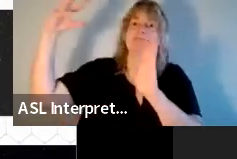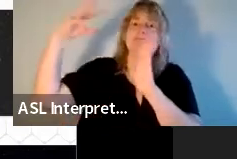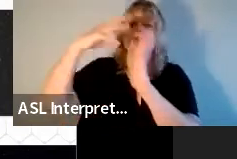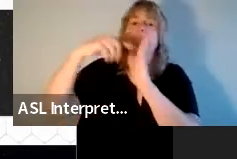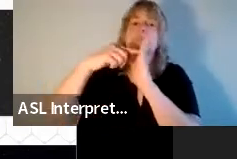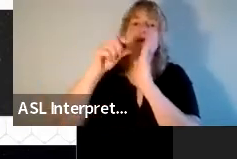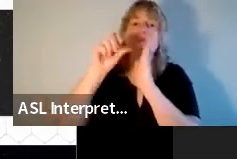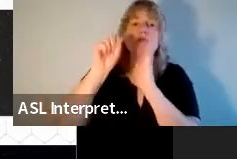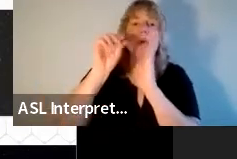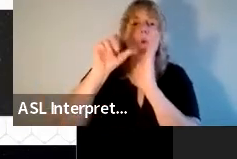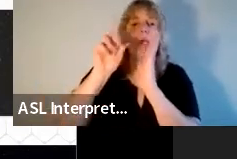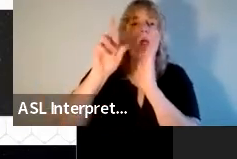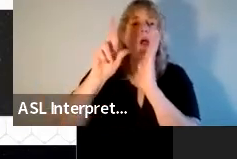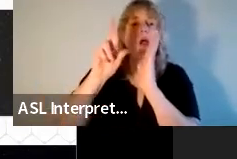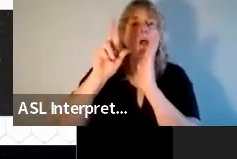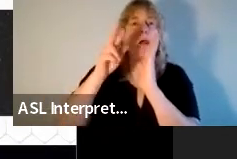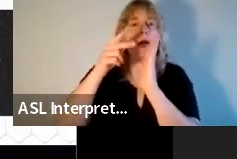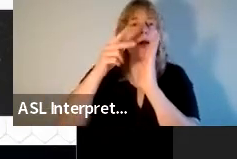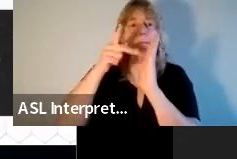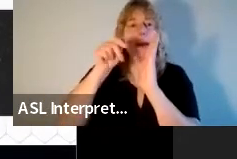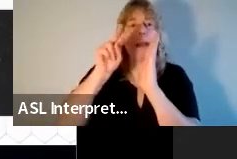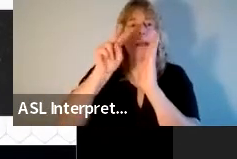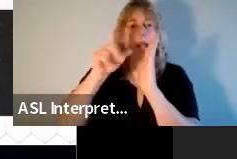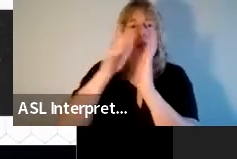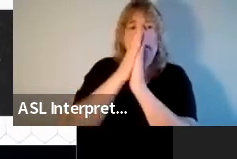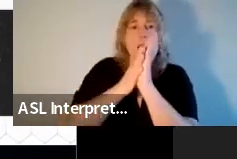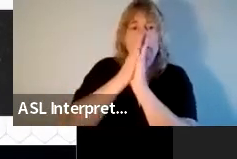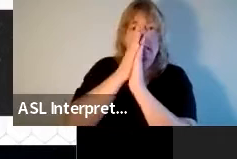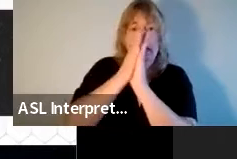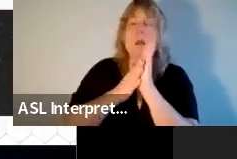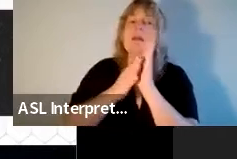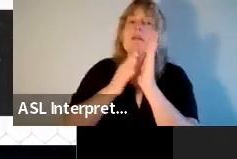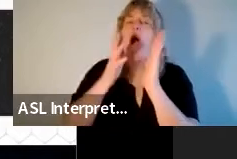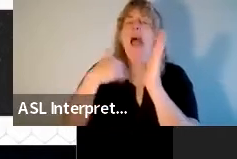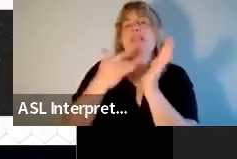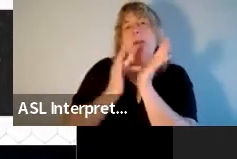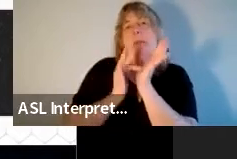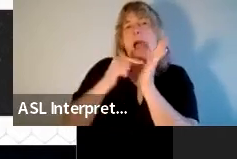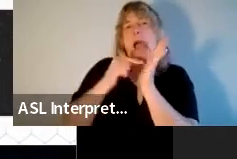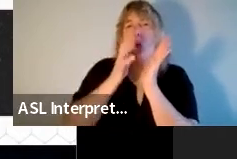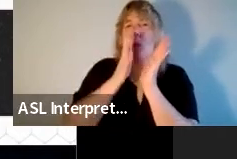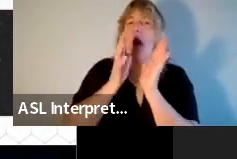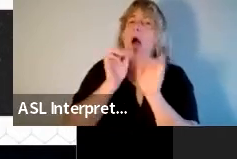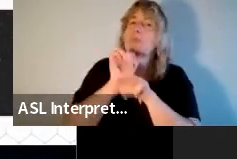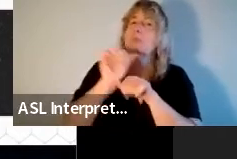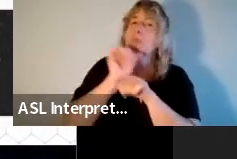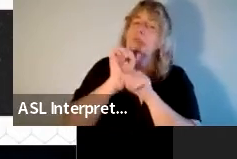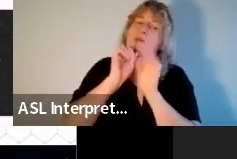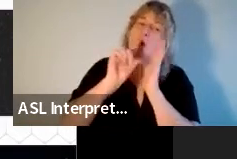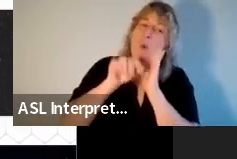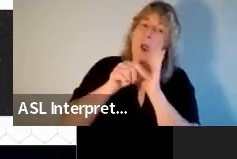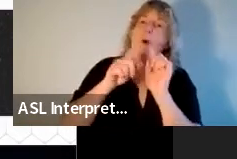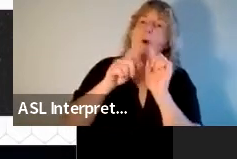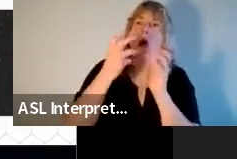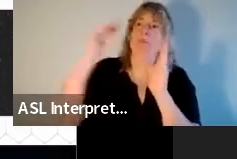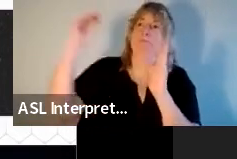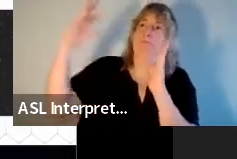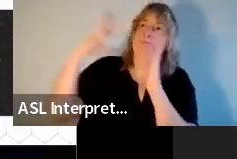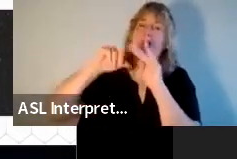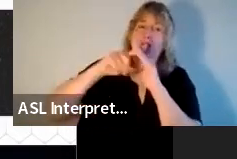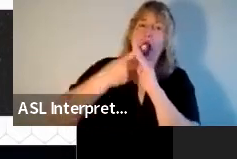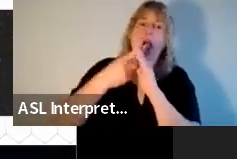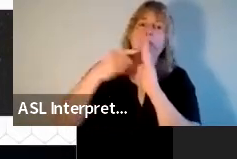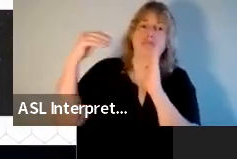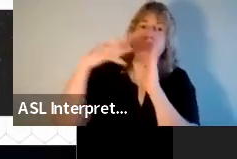want to get that power from the sun sooner rather than later. There are a couple of initial mid-course corrections that you'll see in